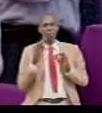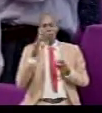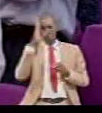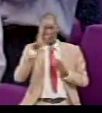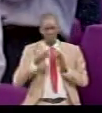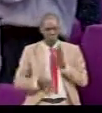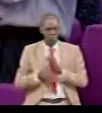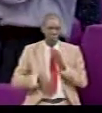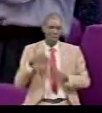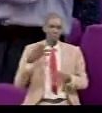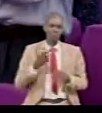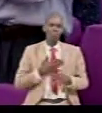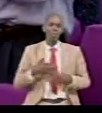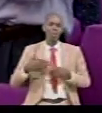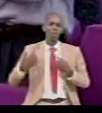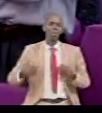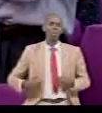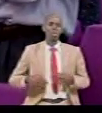life.